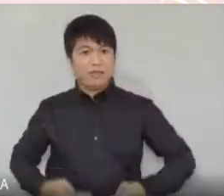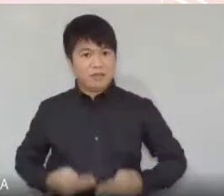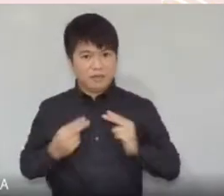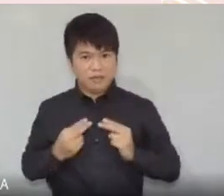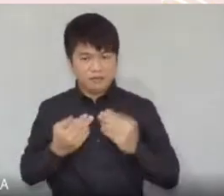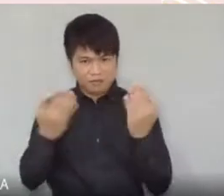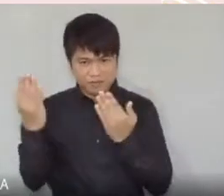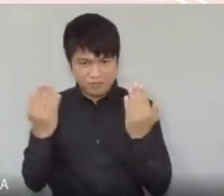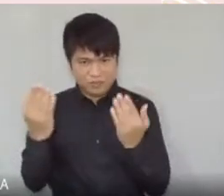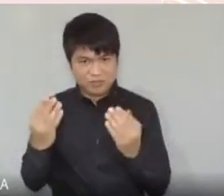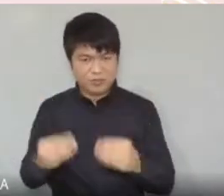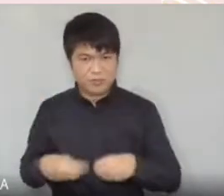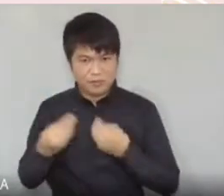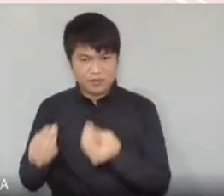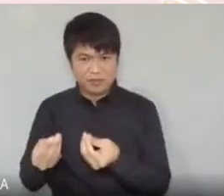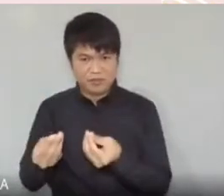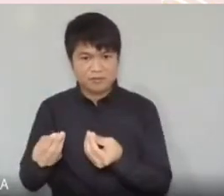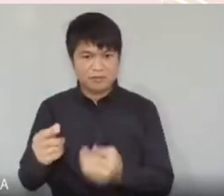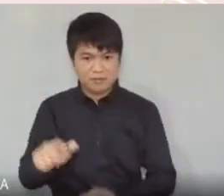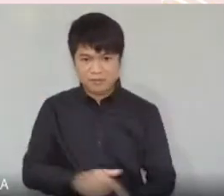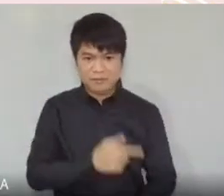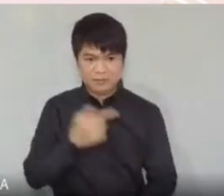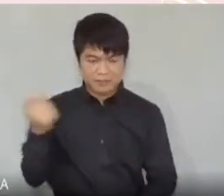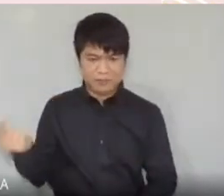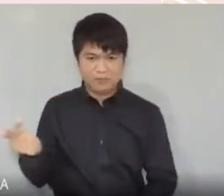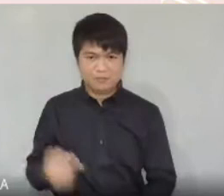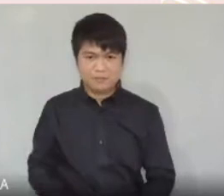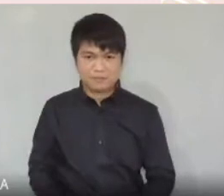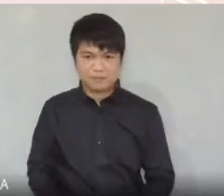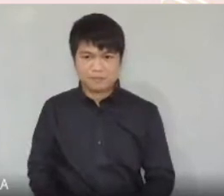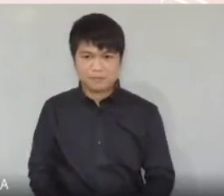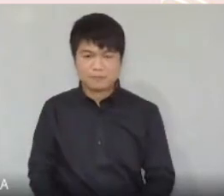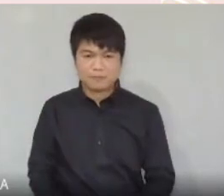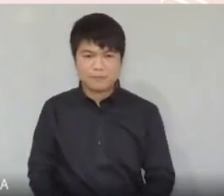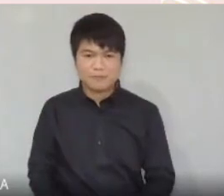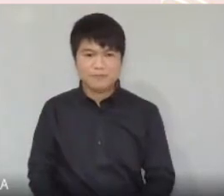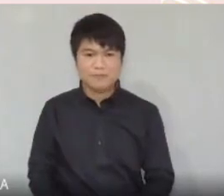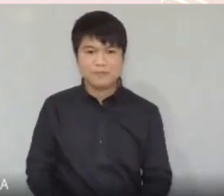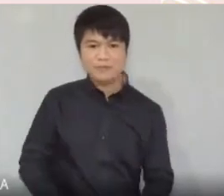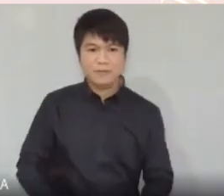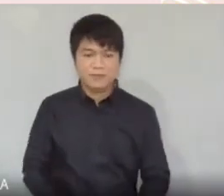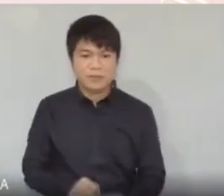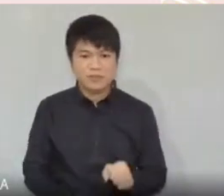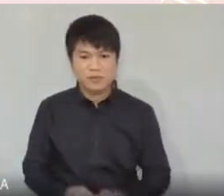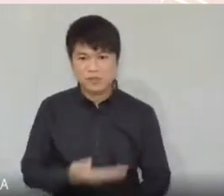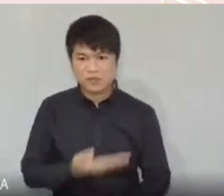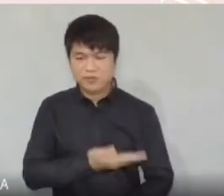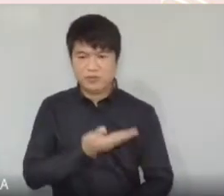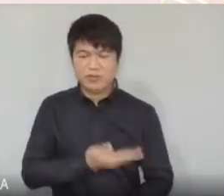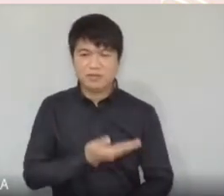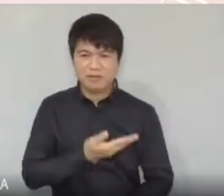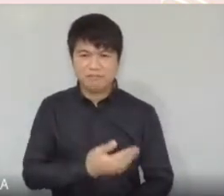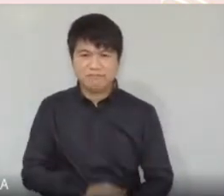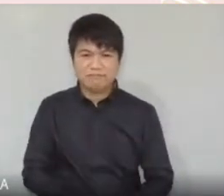mga sessions for this time. So we invite you to watch this presentation, and then please